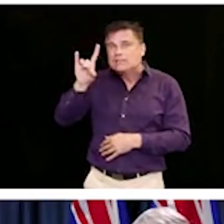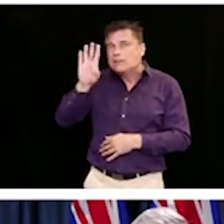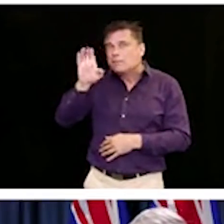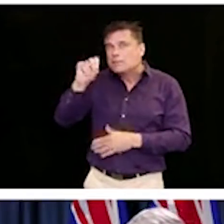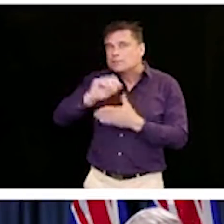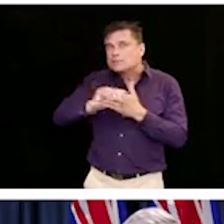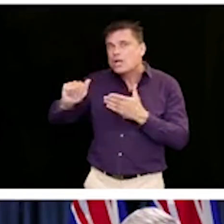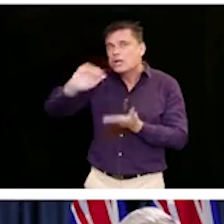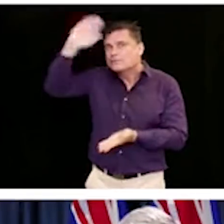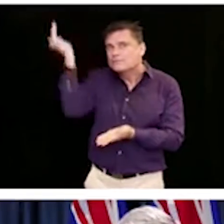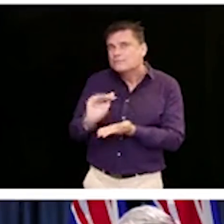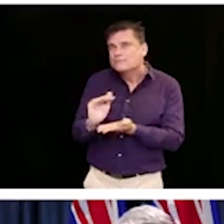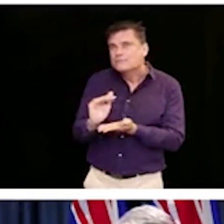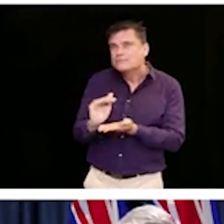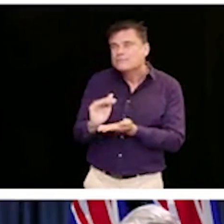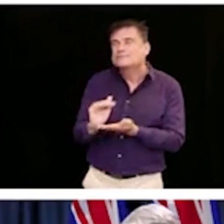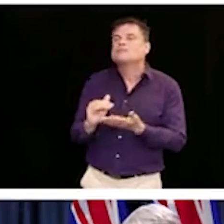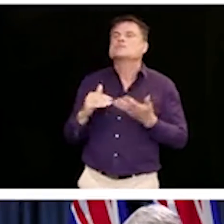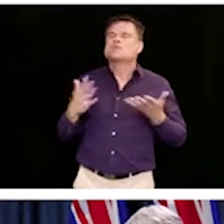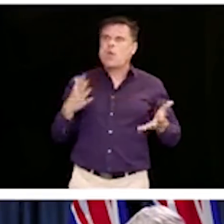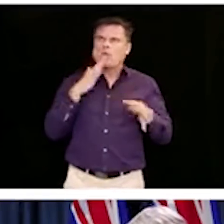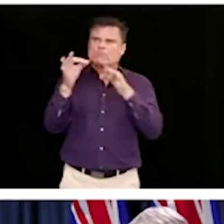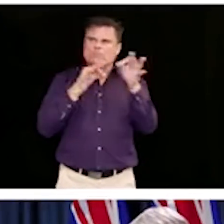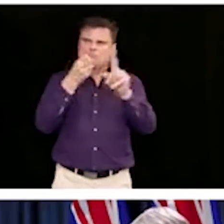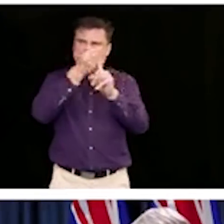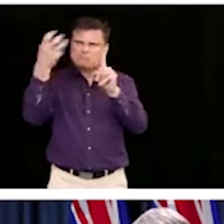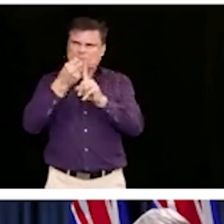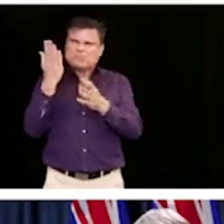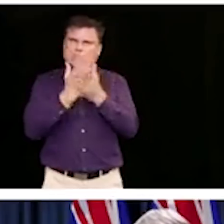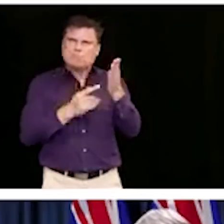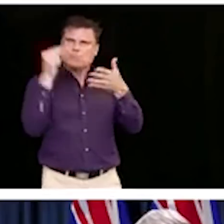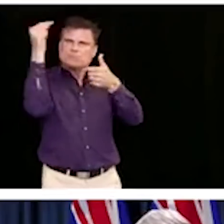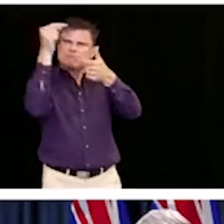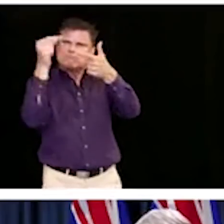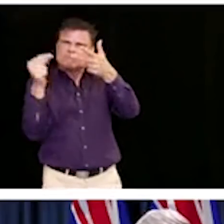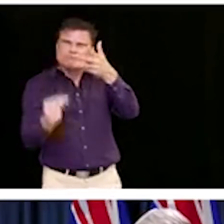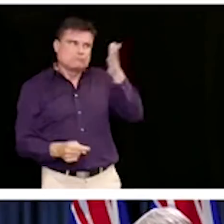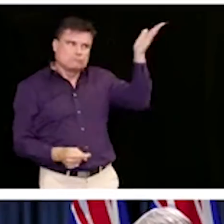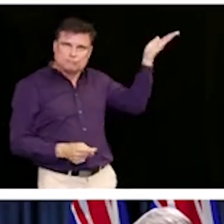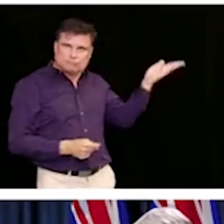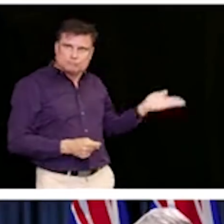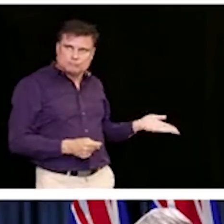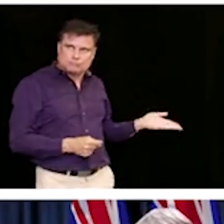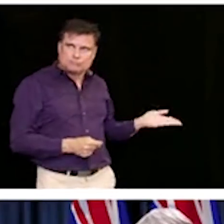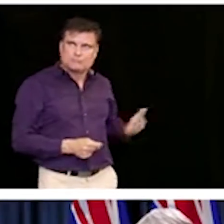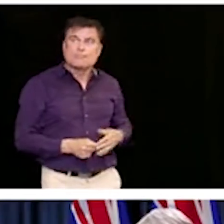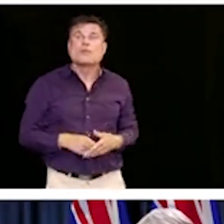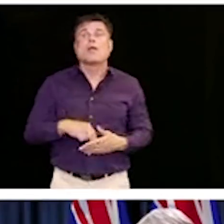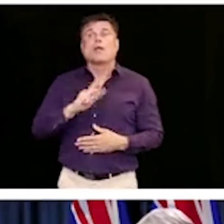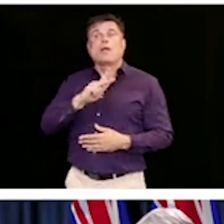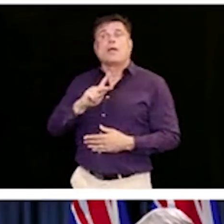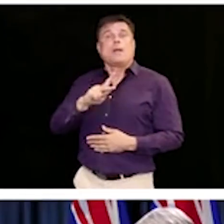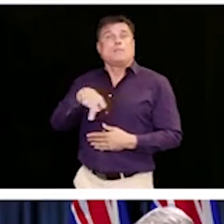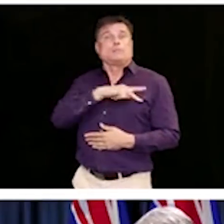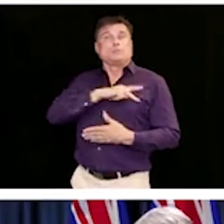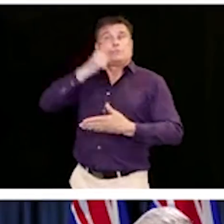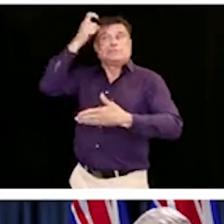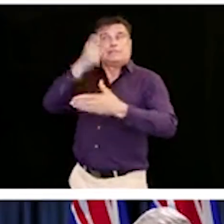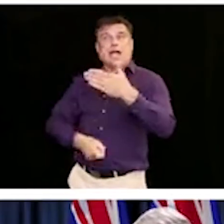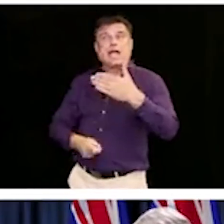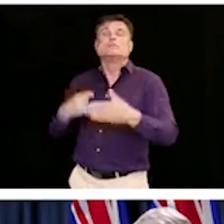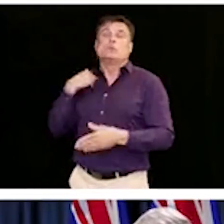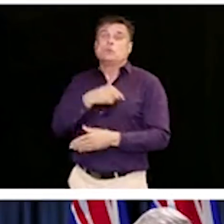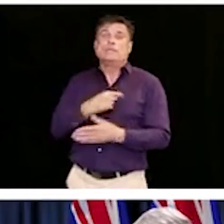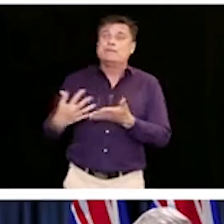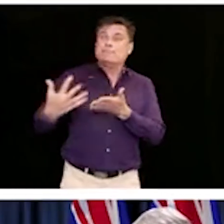billion. So I'll walk through some of the specifics for you. A personal income tax revenue down almost $1